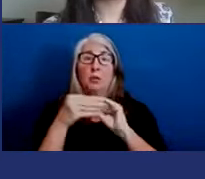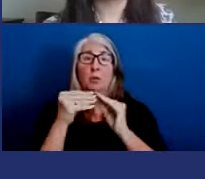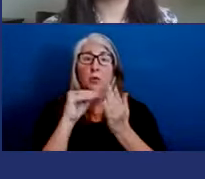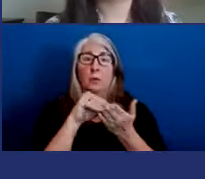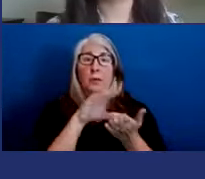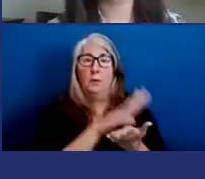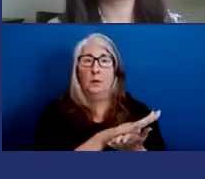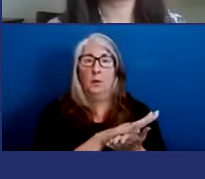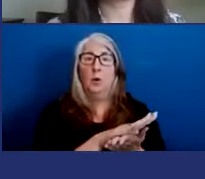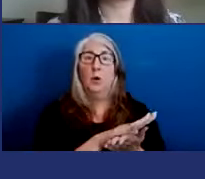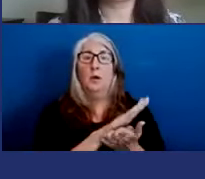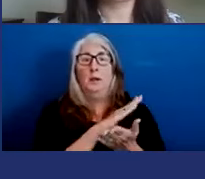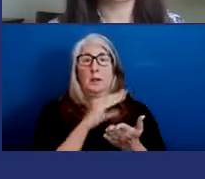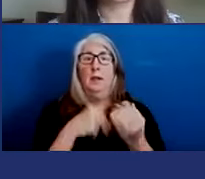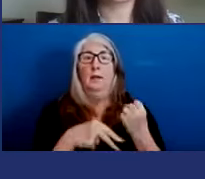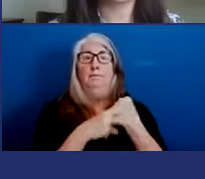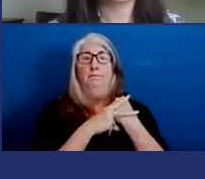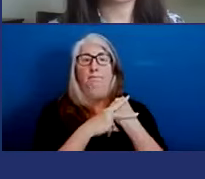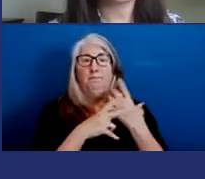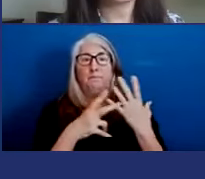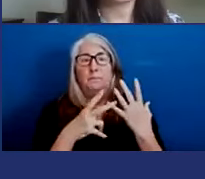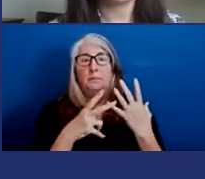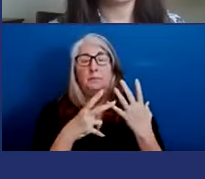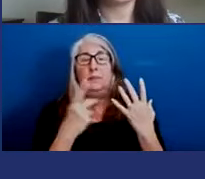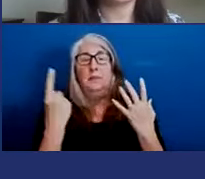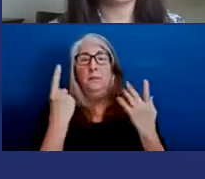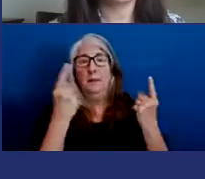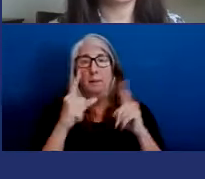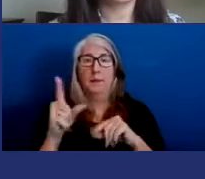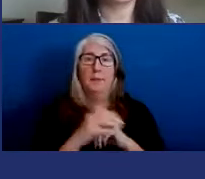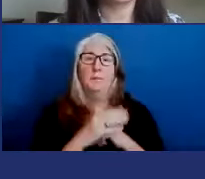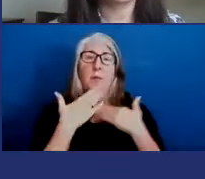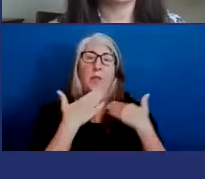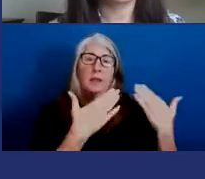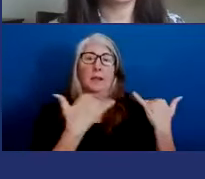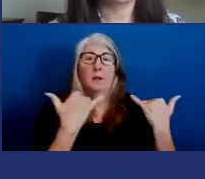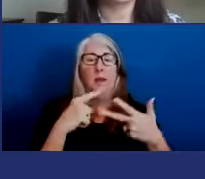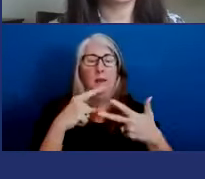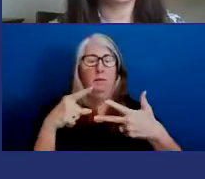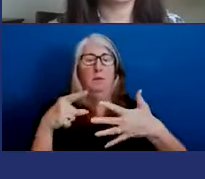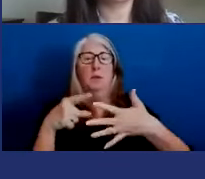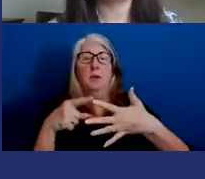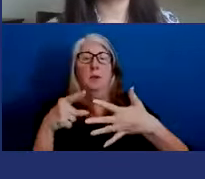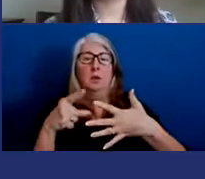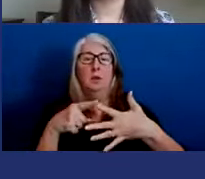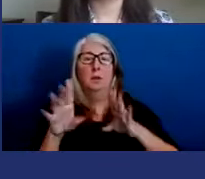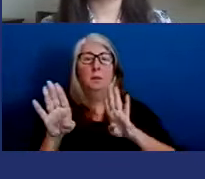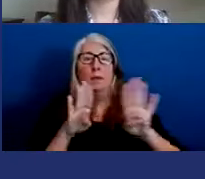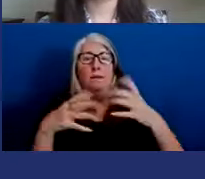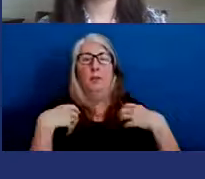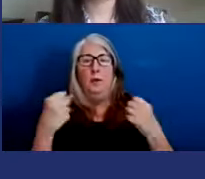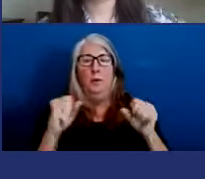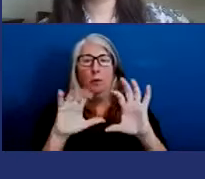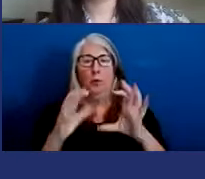well. Thank you guys for that. I'm going to go to behavioral health next, if that is okay.